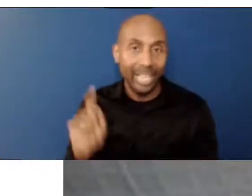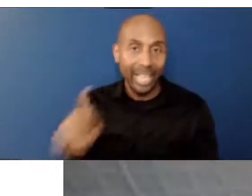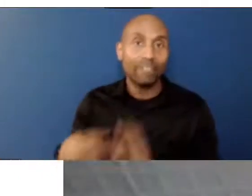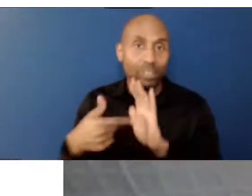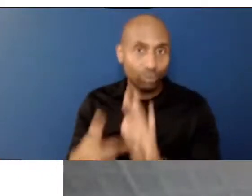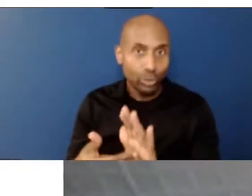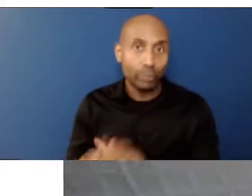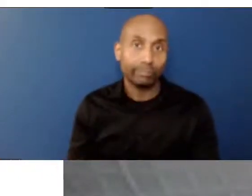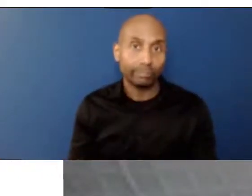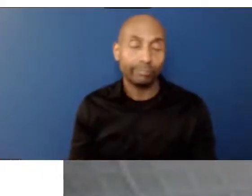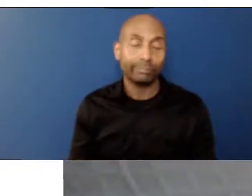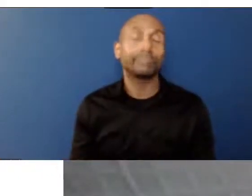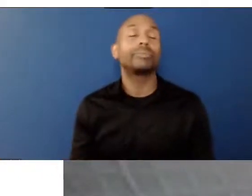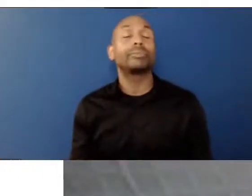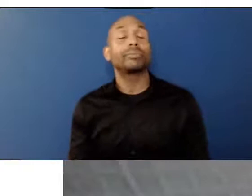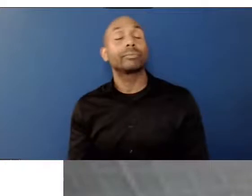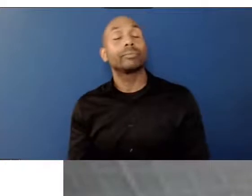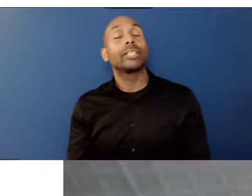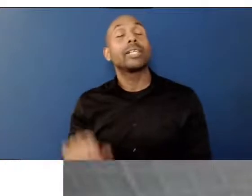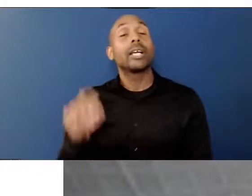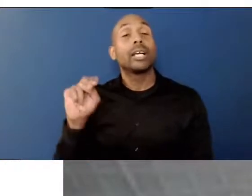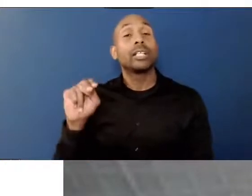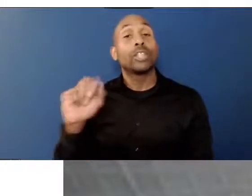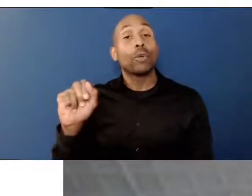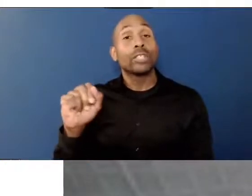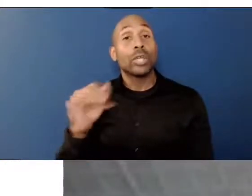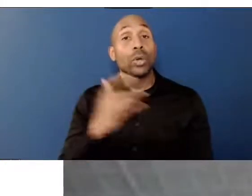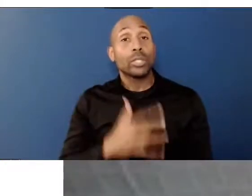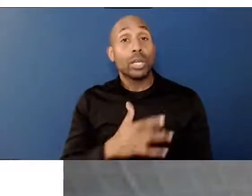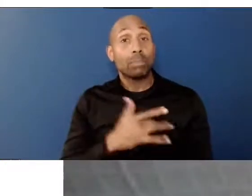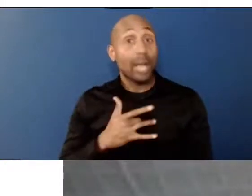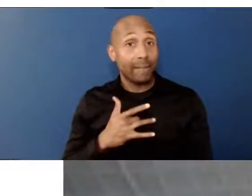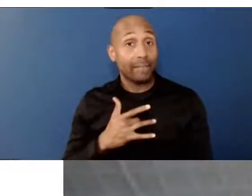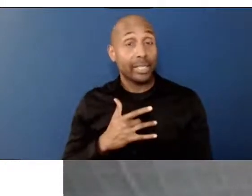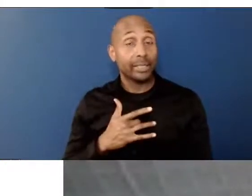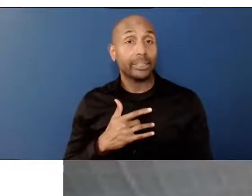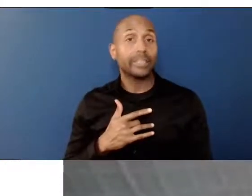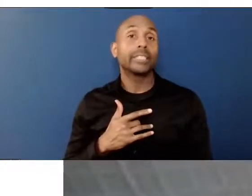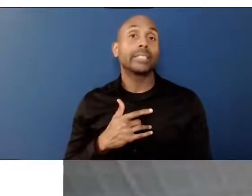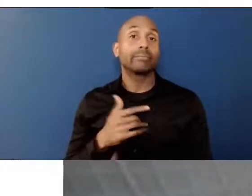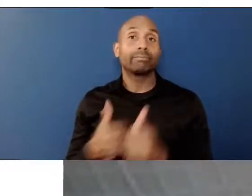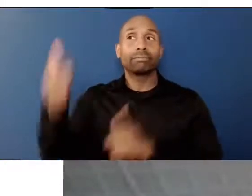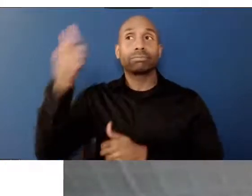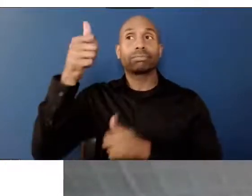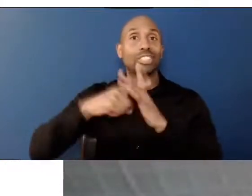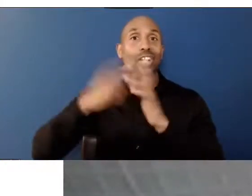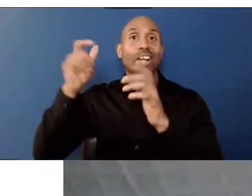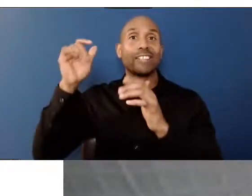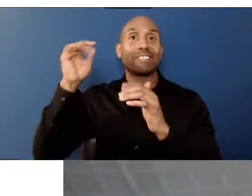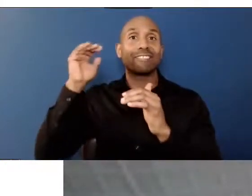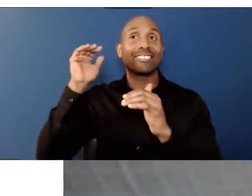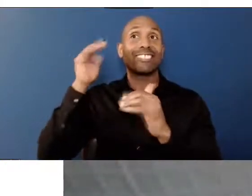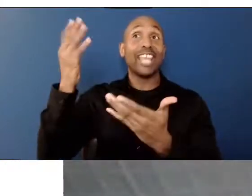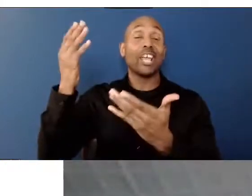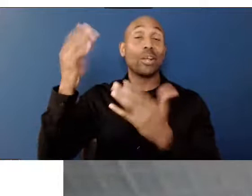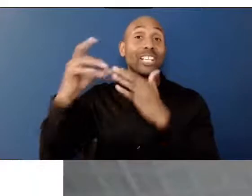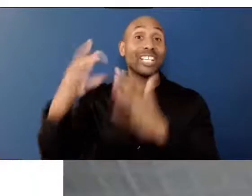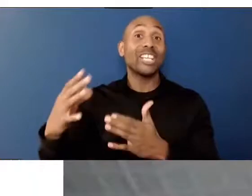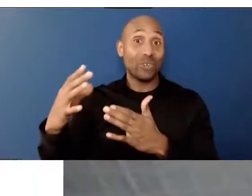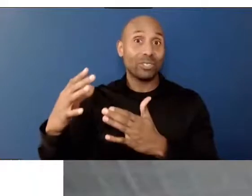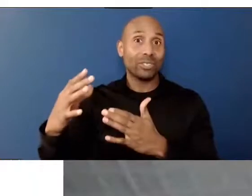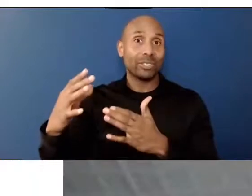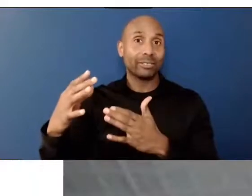that the province of Nova Scotia is, starting with them, right? We're starting with like the leaders or the more